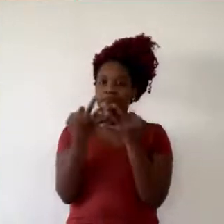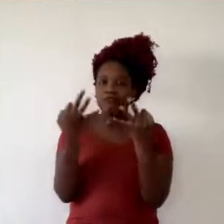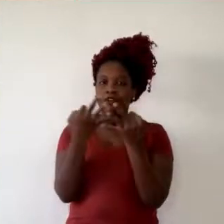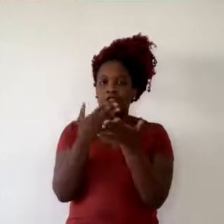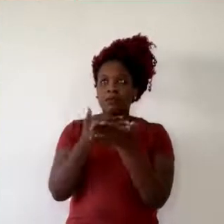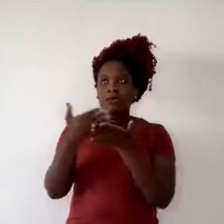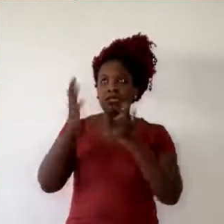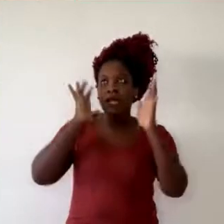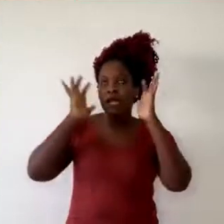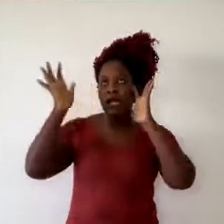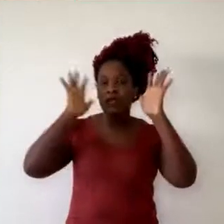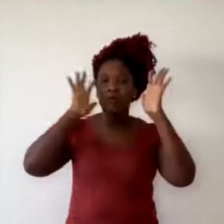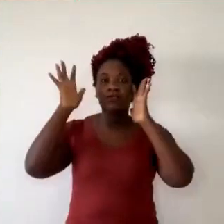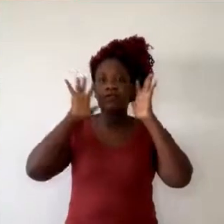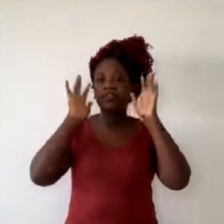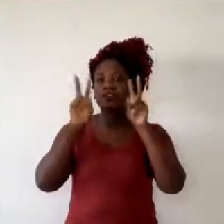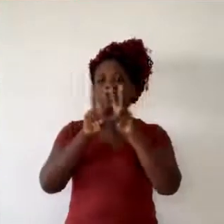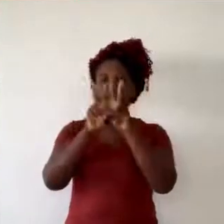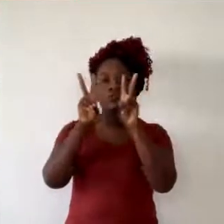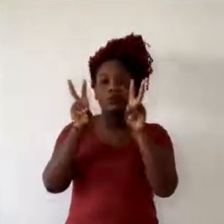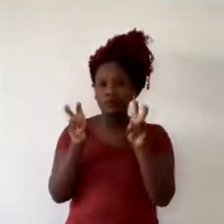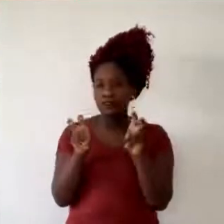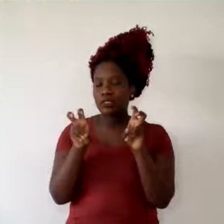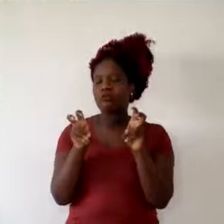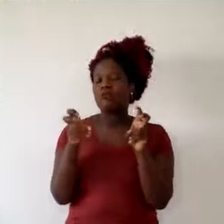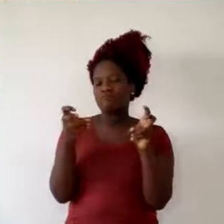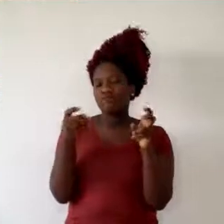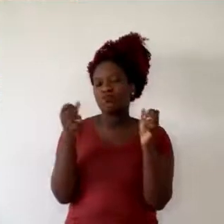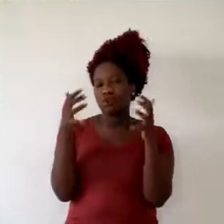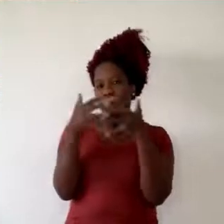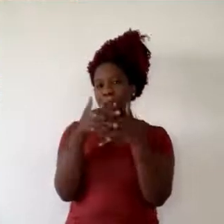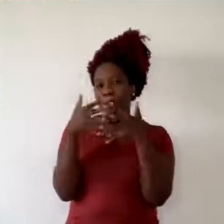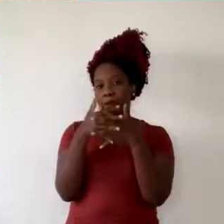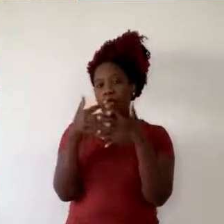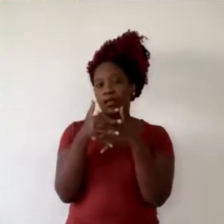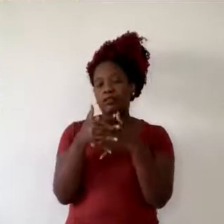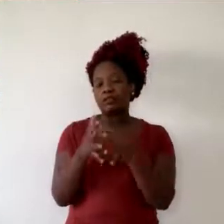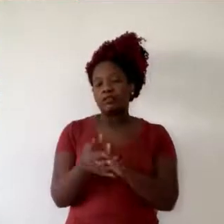reflect about this such complex theme.